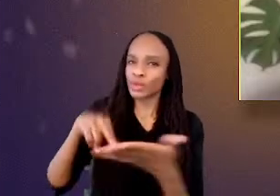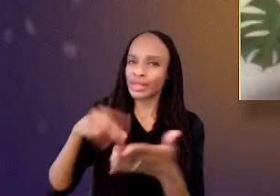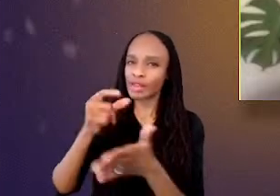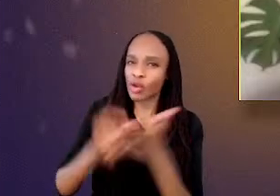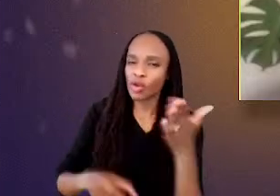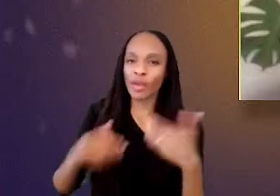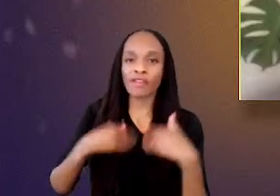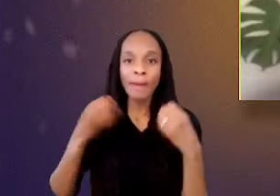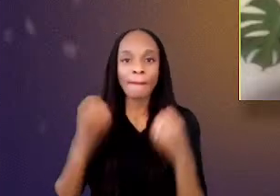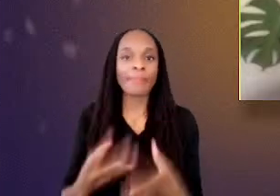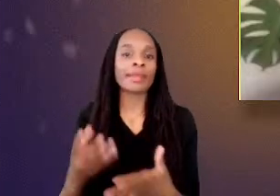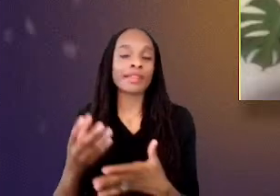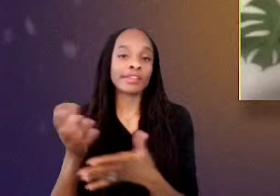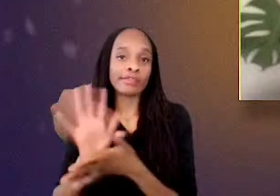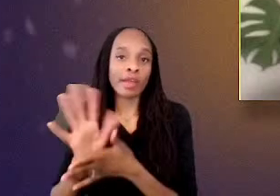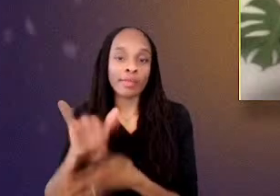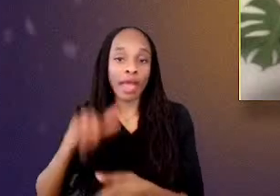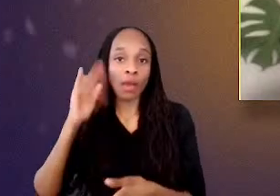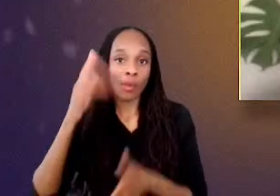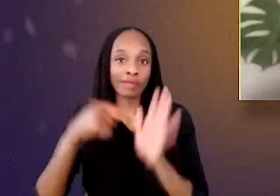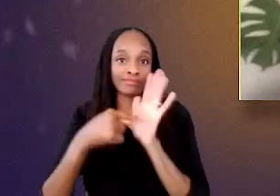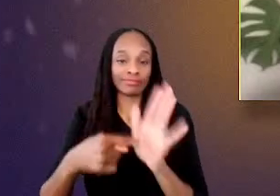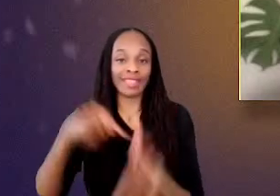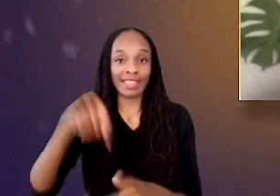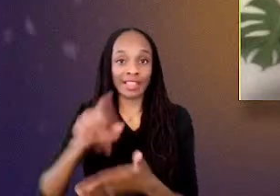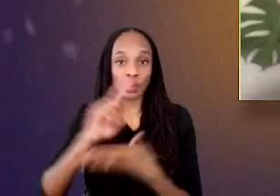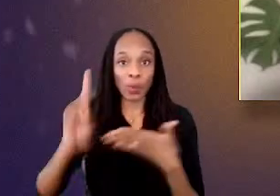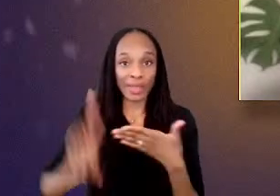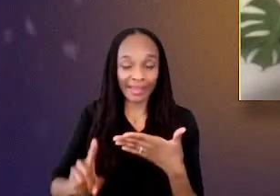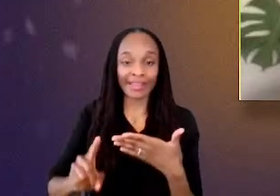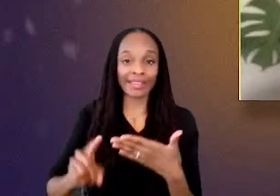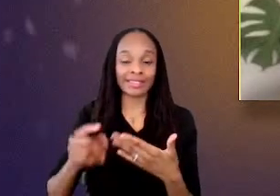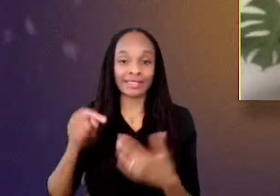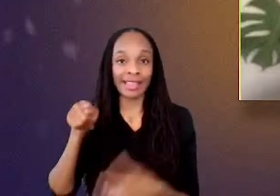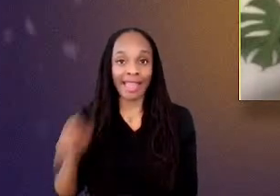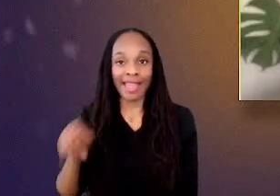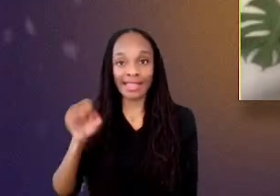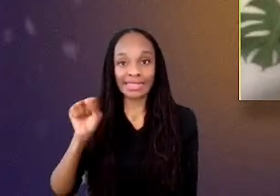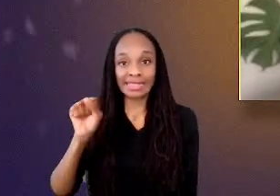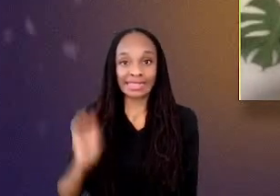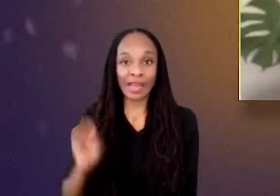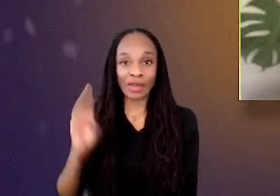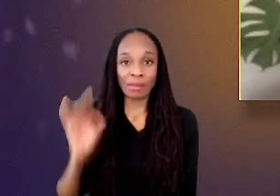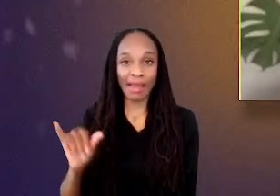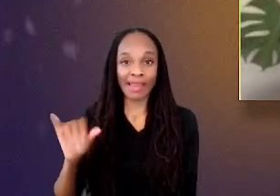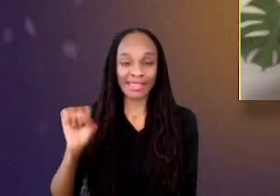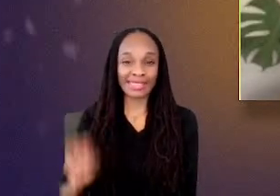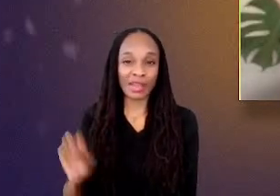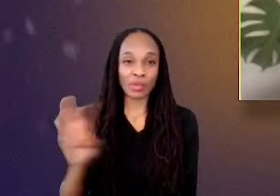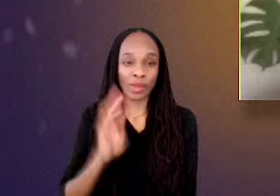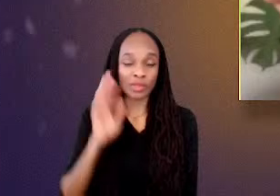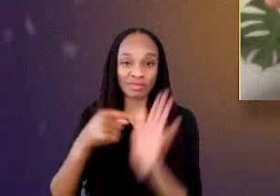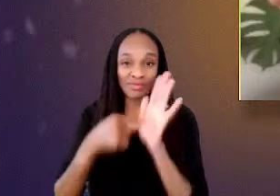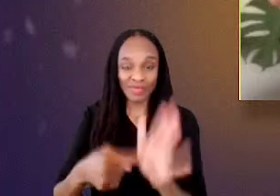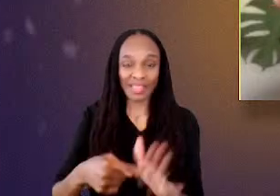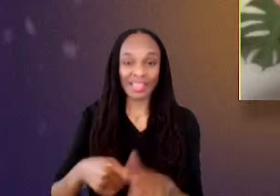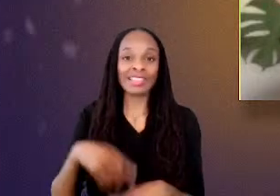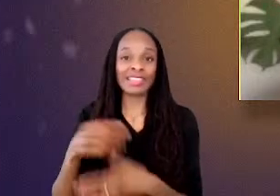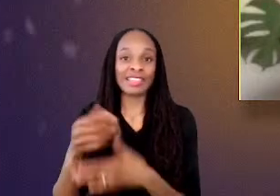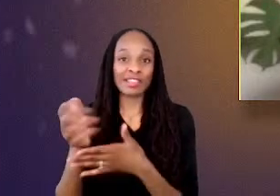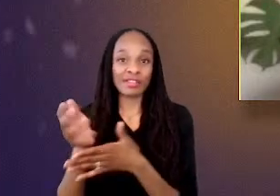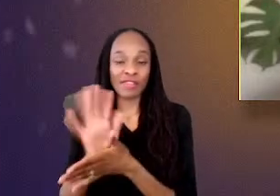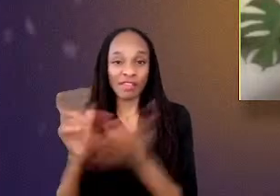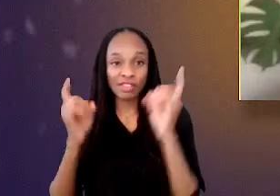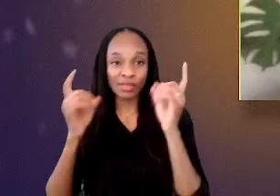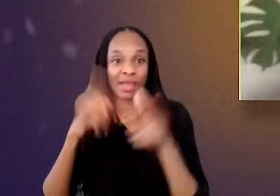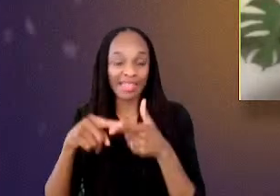going to premiere this weekend at South by Southwest that are going to premiere at the film festival and then be directly on major streamers.